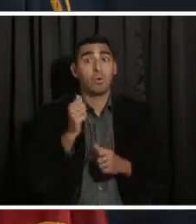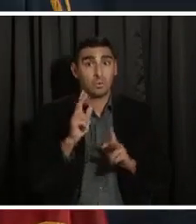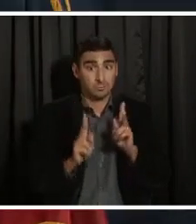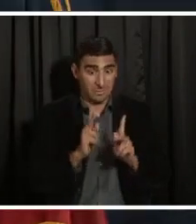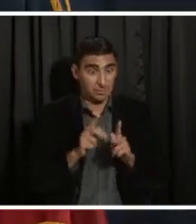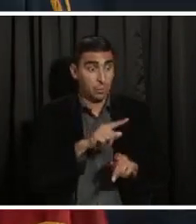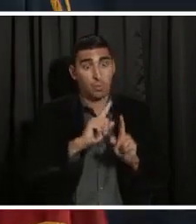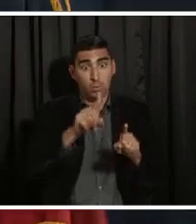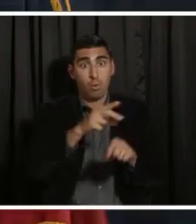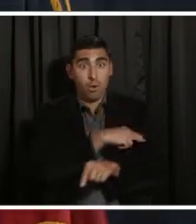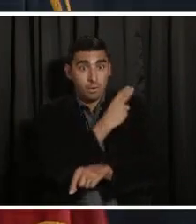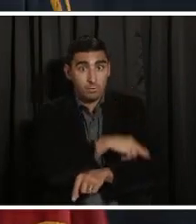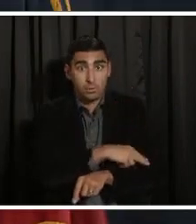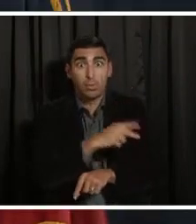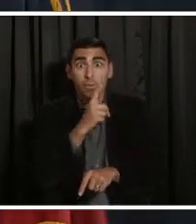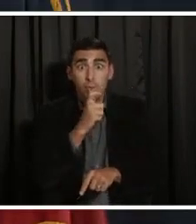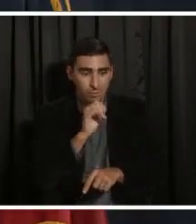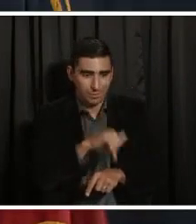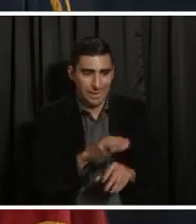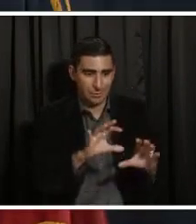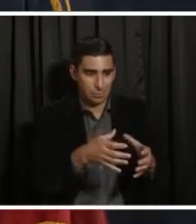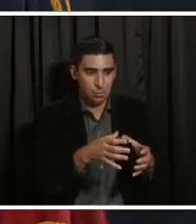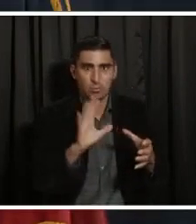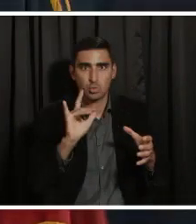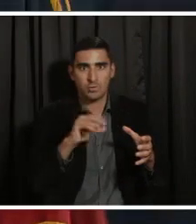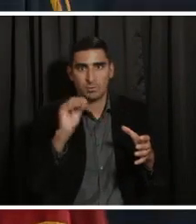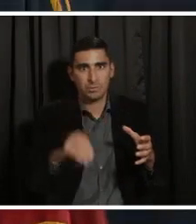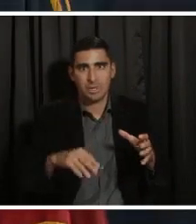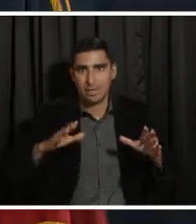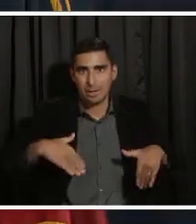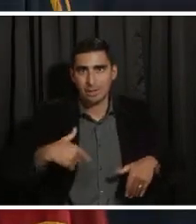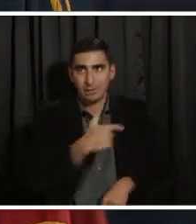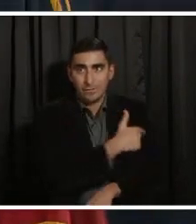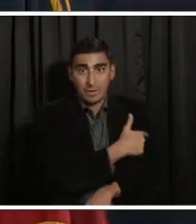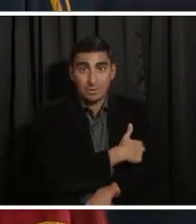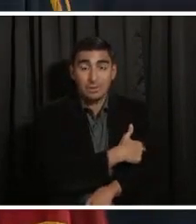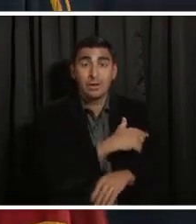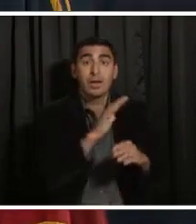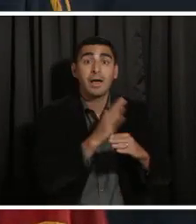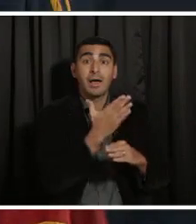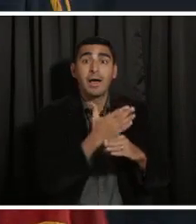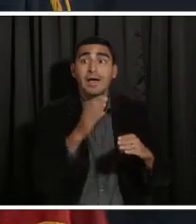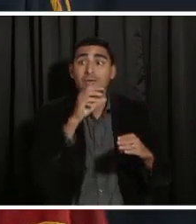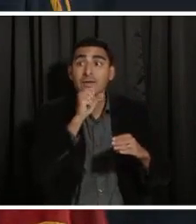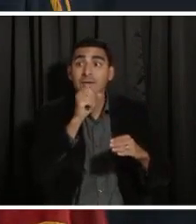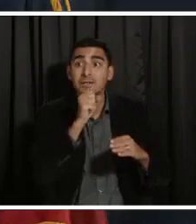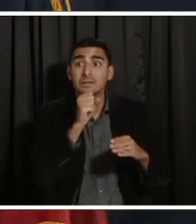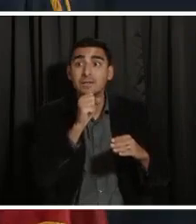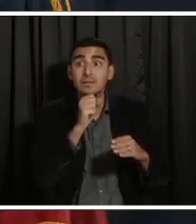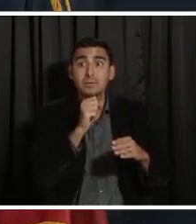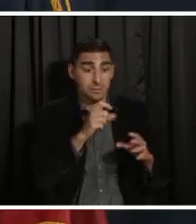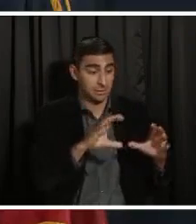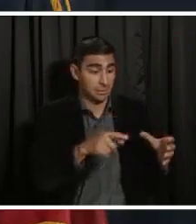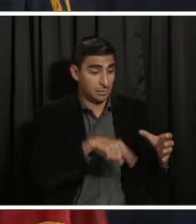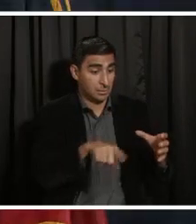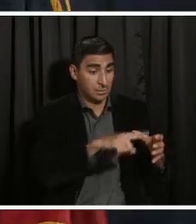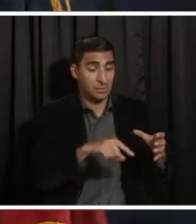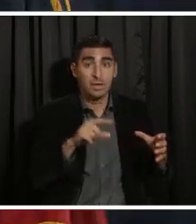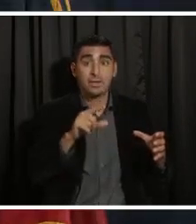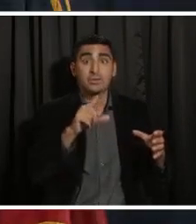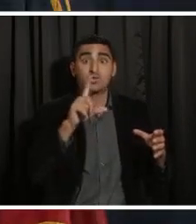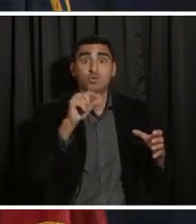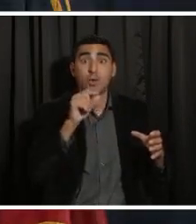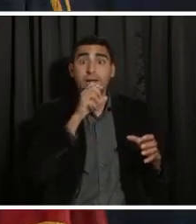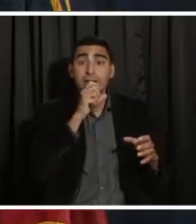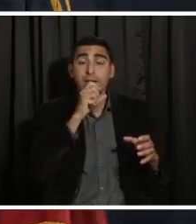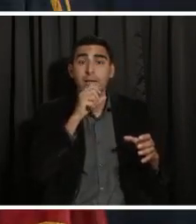smaller group of people that are unvaccinated. The average age of somebody being hospitalized who's unvaccinated is almost 20 years lower